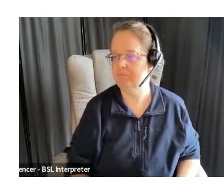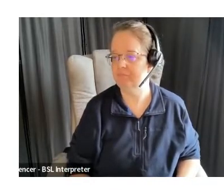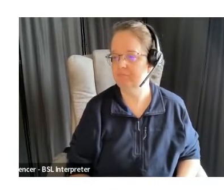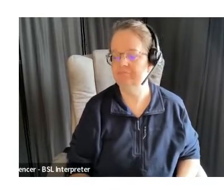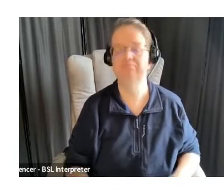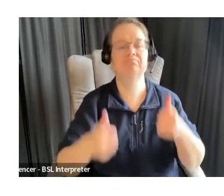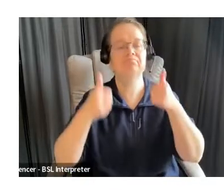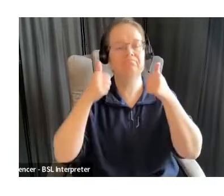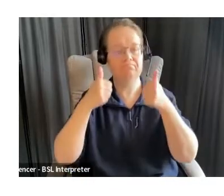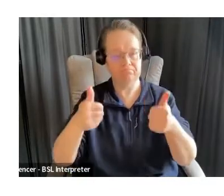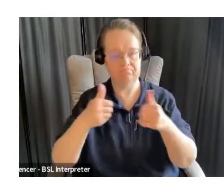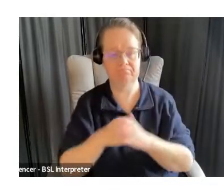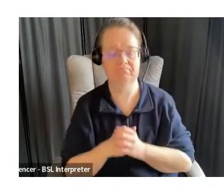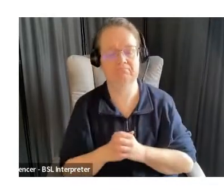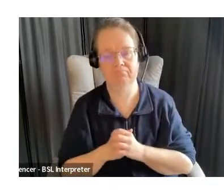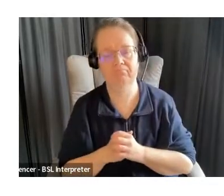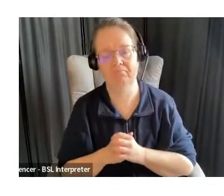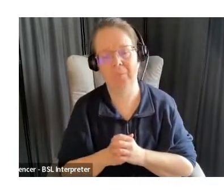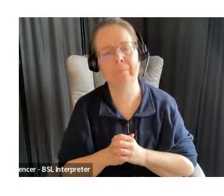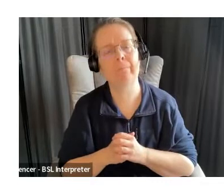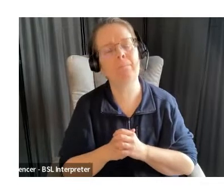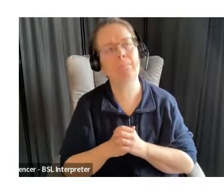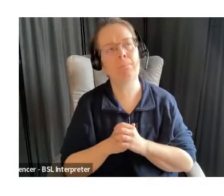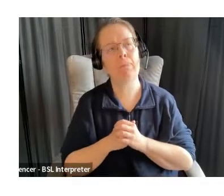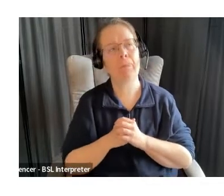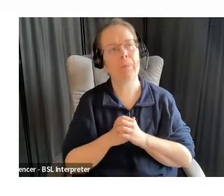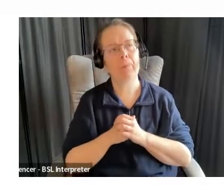Okay, so,